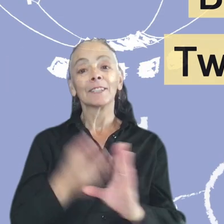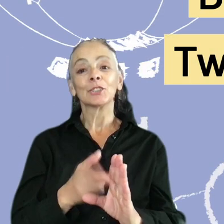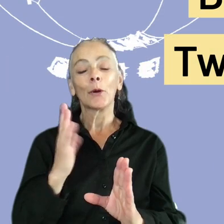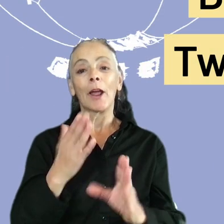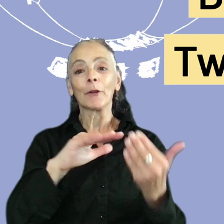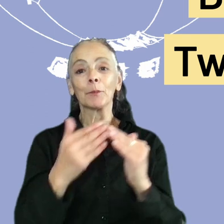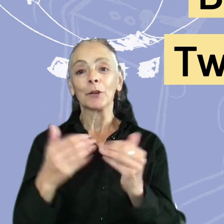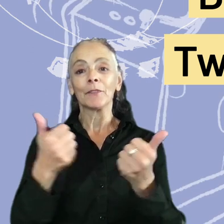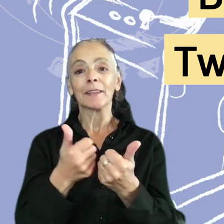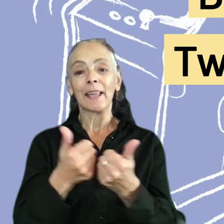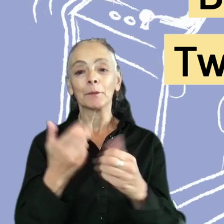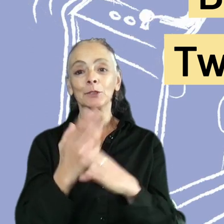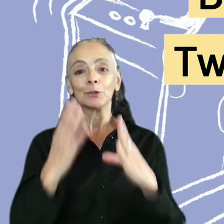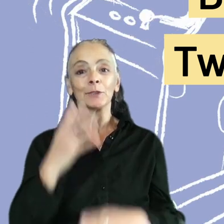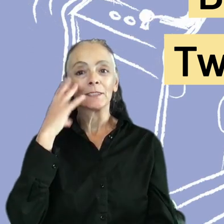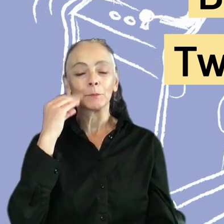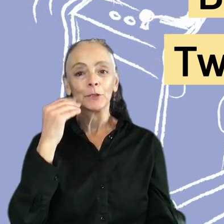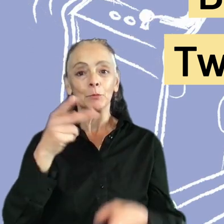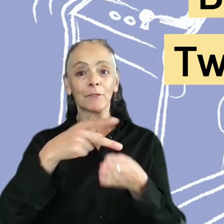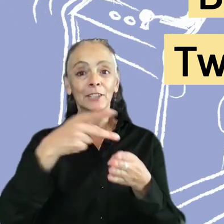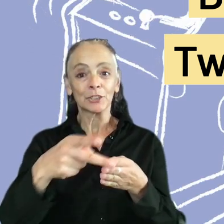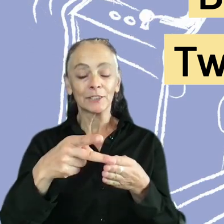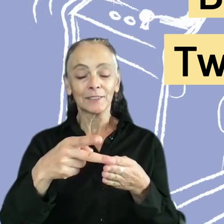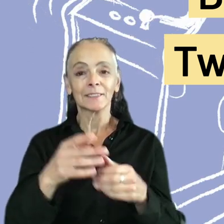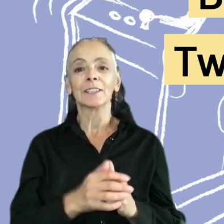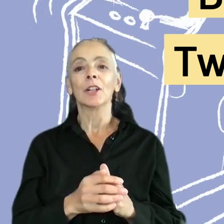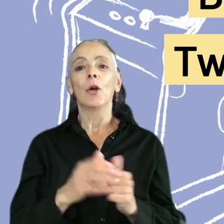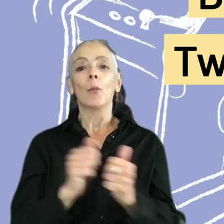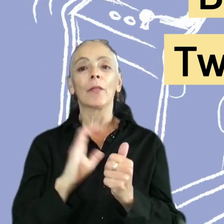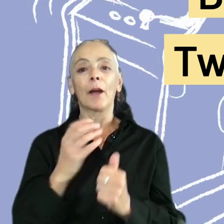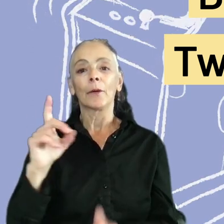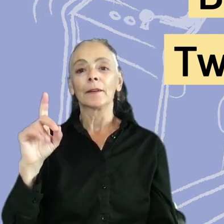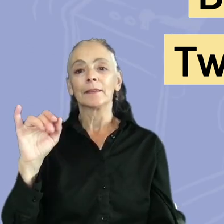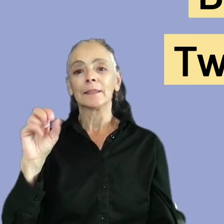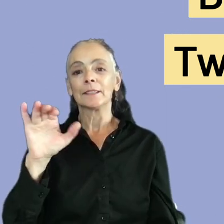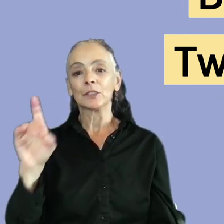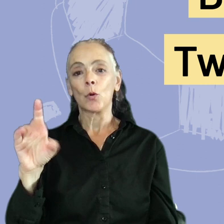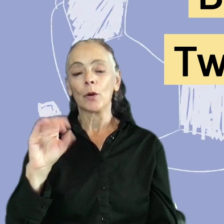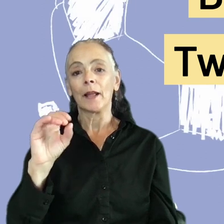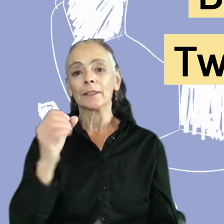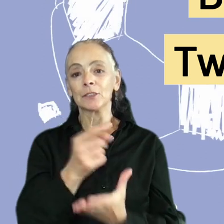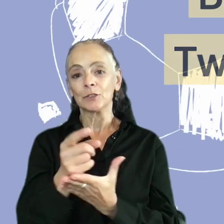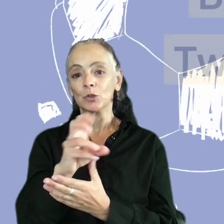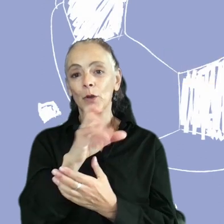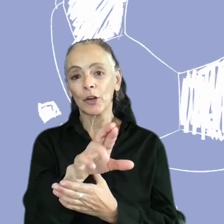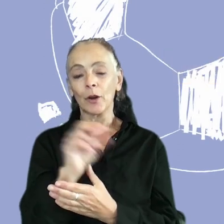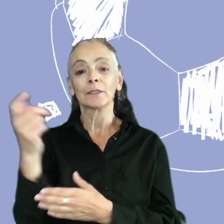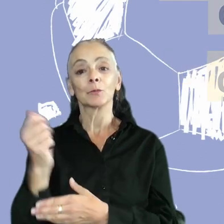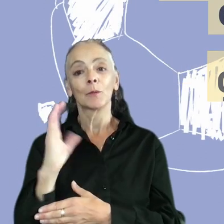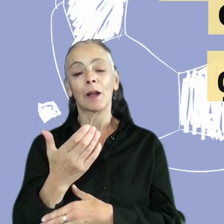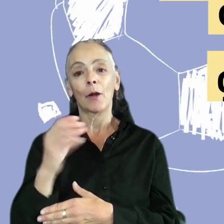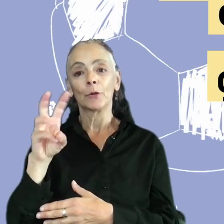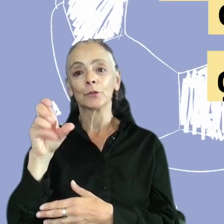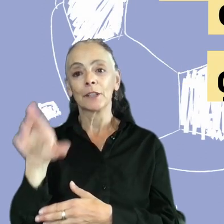our community of games user experience professionals with our discord and twitter and subscribe to